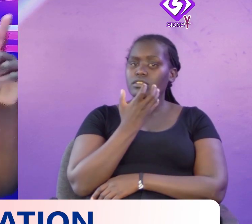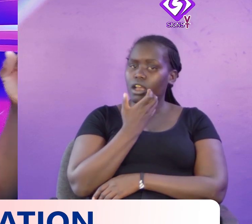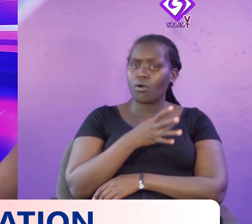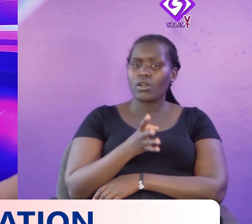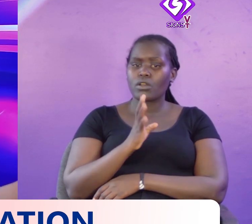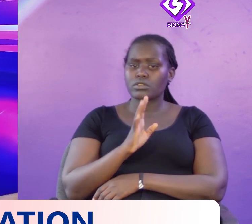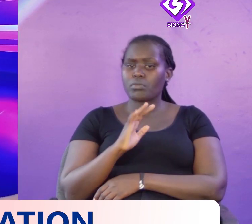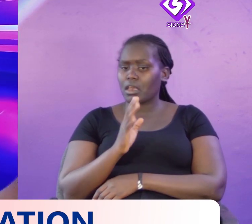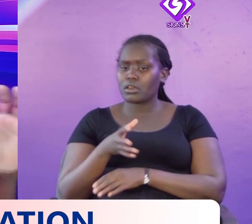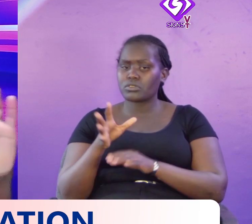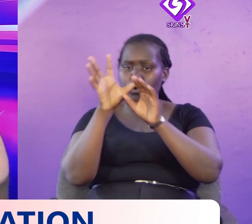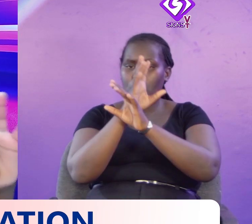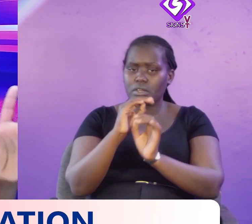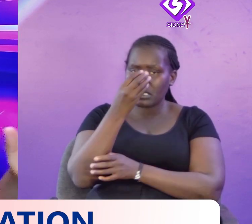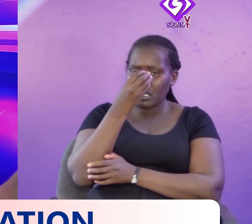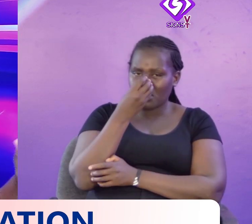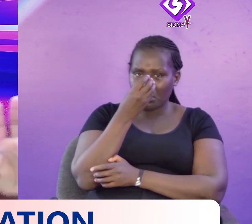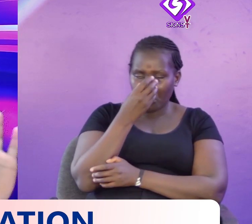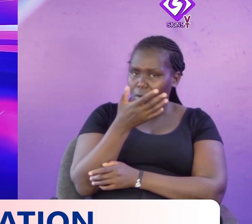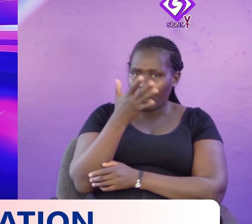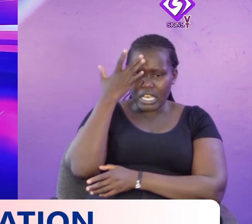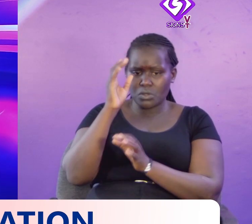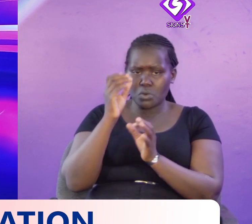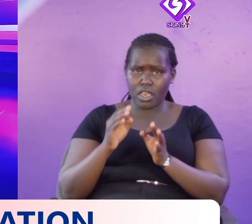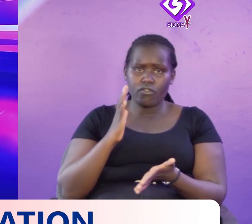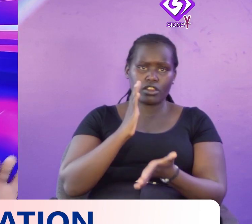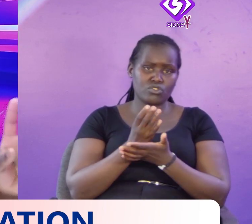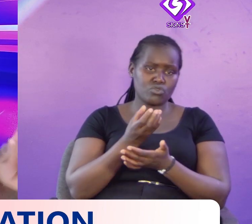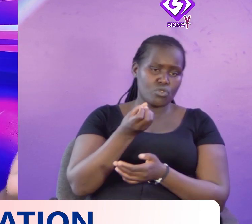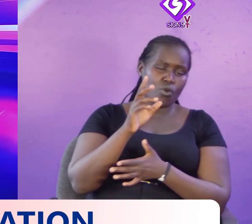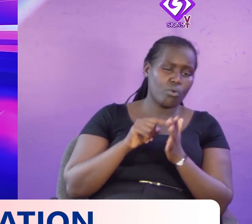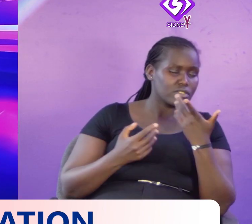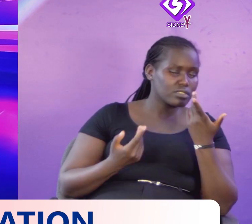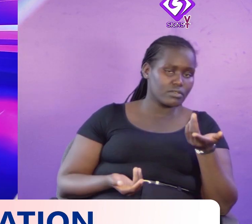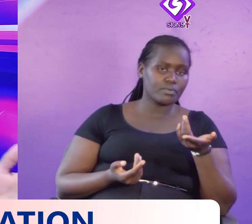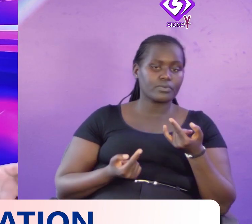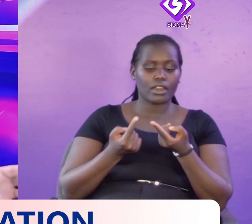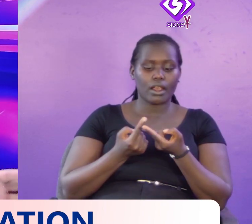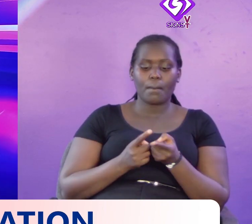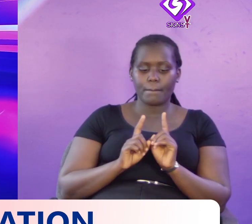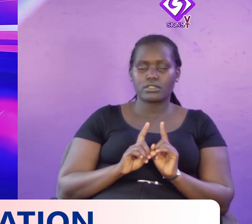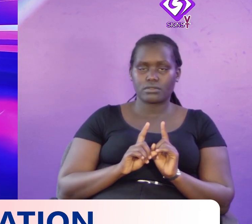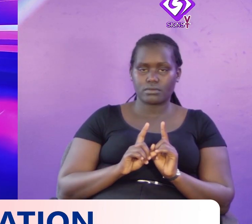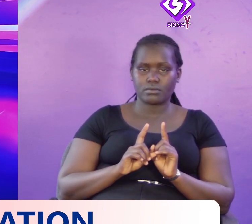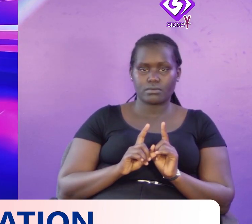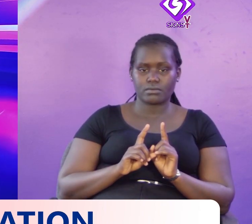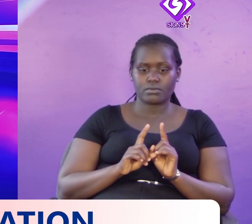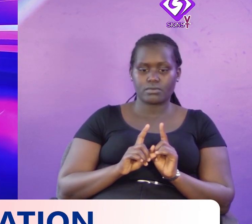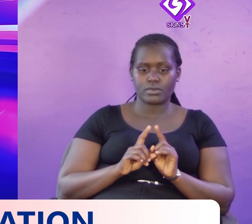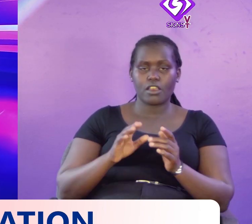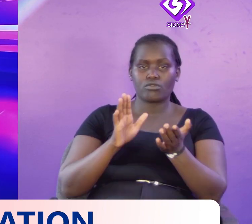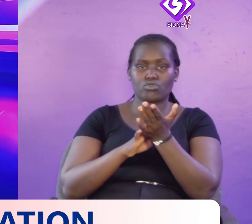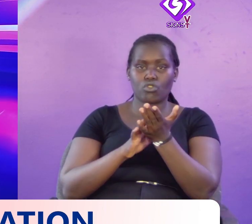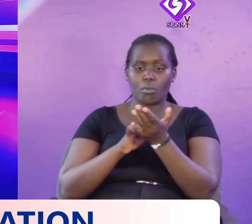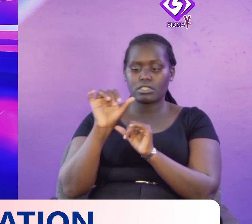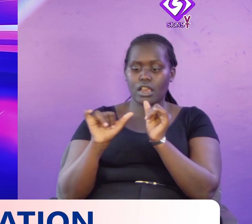to President Ruto, I don't know if there are rumors or whatever they are, but just to make a comment on